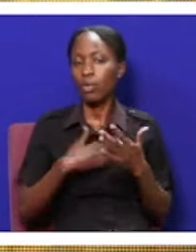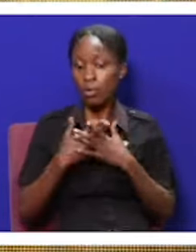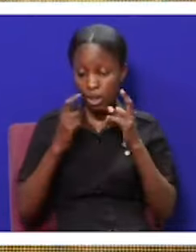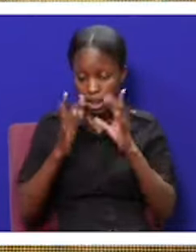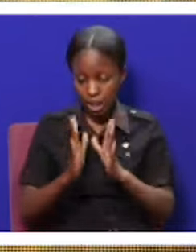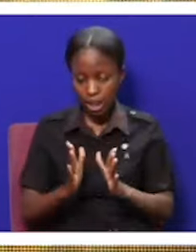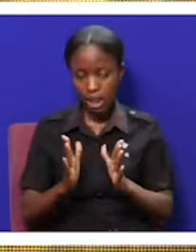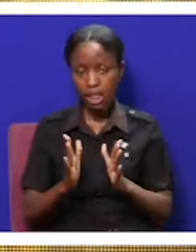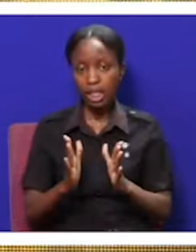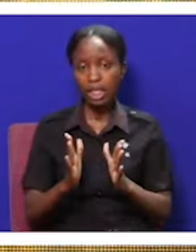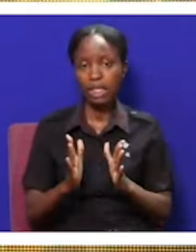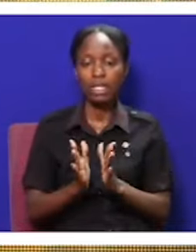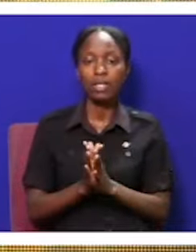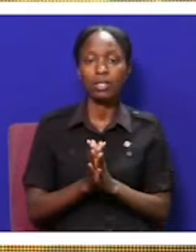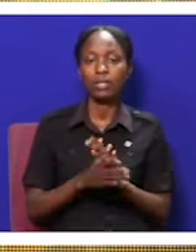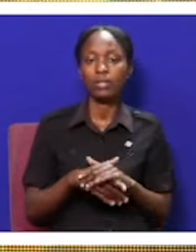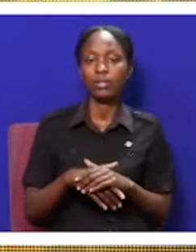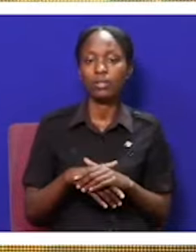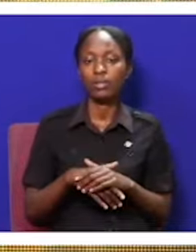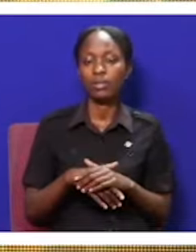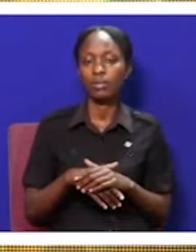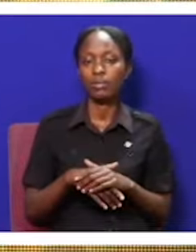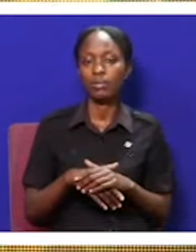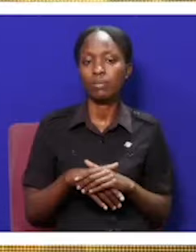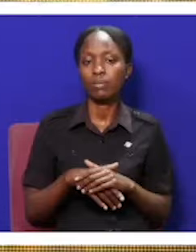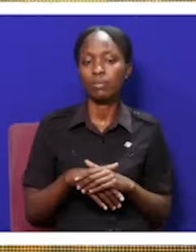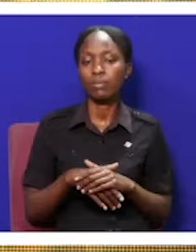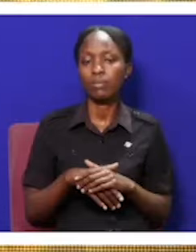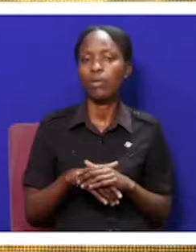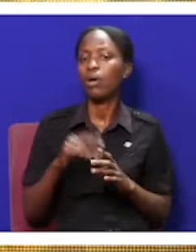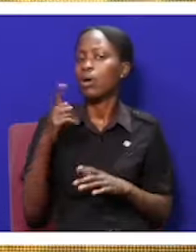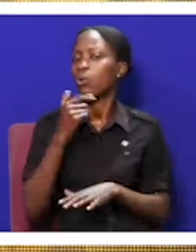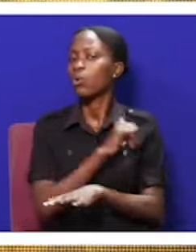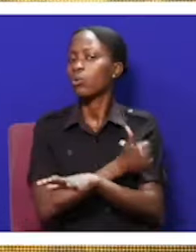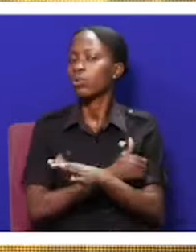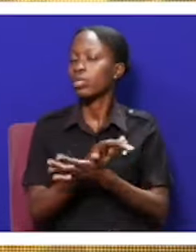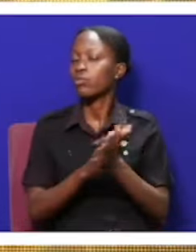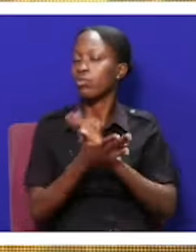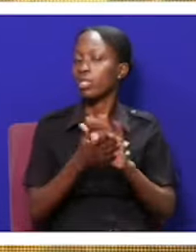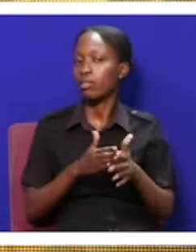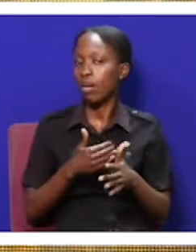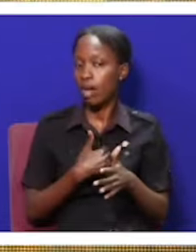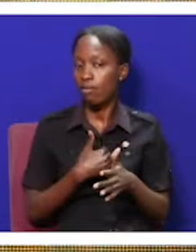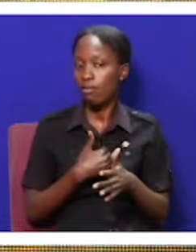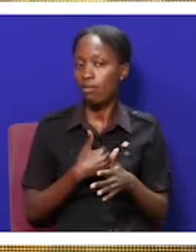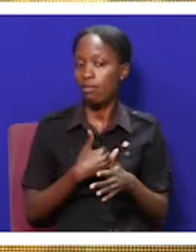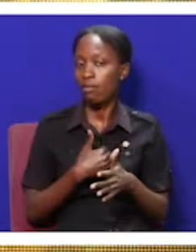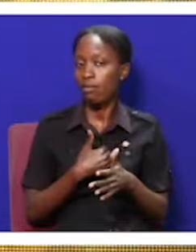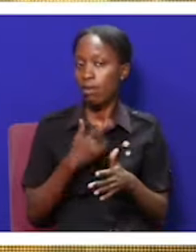sinning, who can forgive us? Who has the authority to forgive?